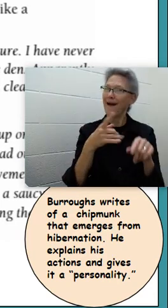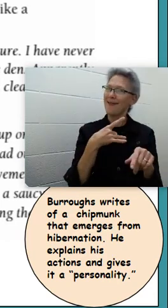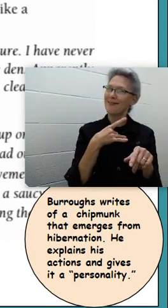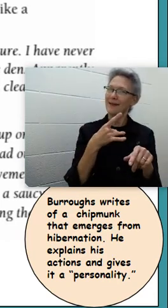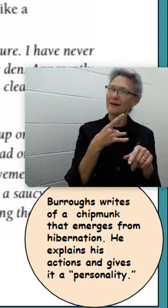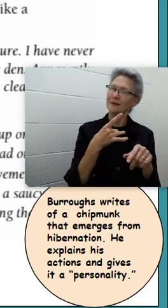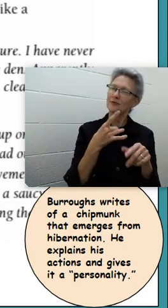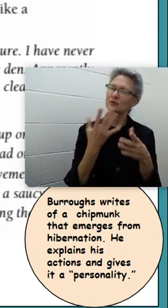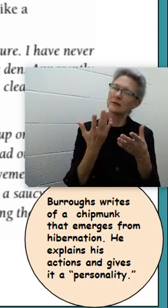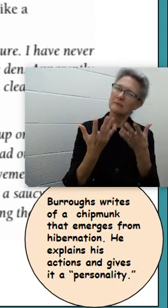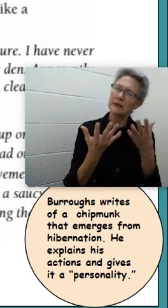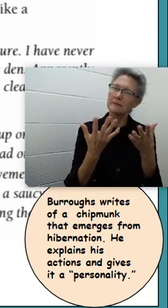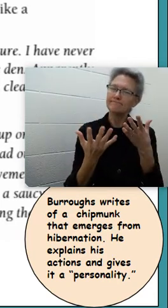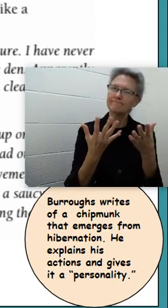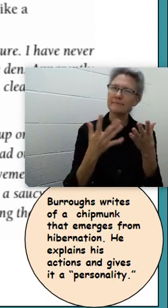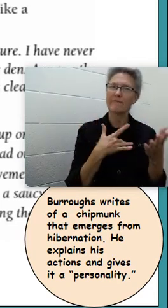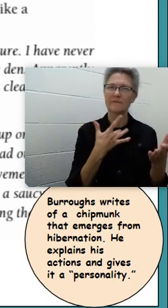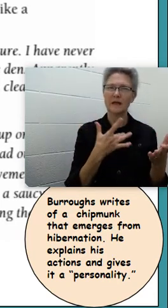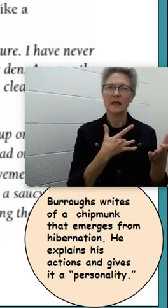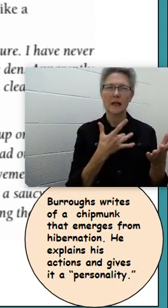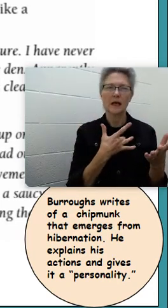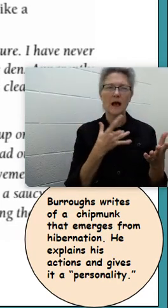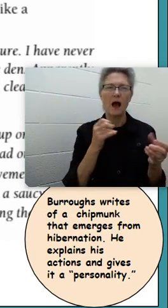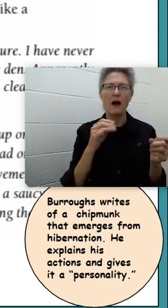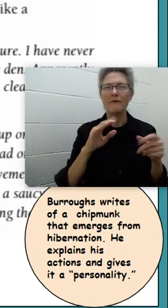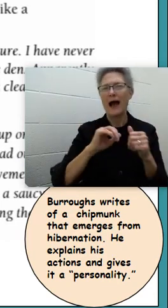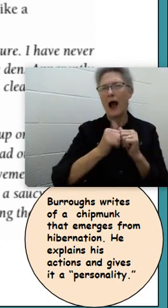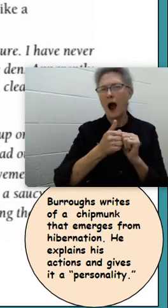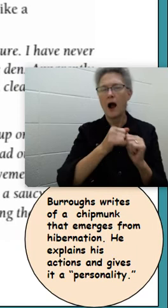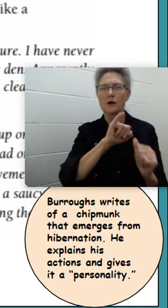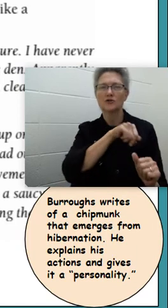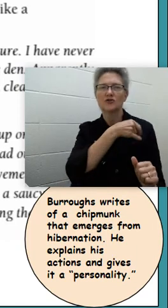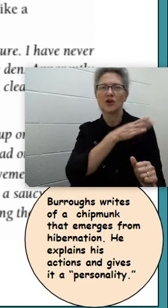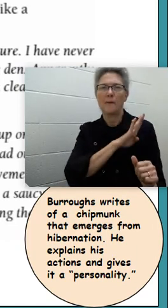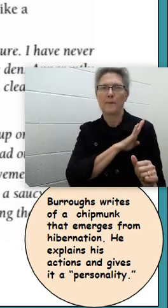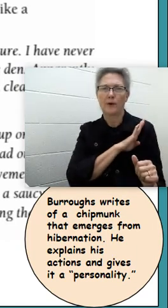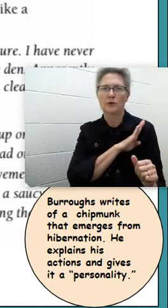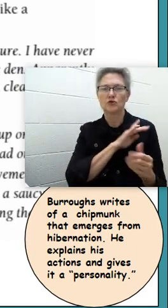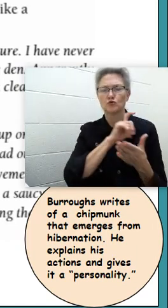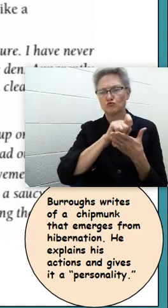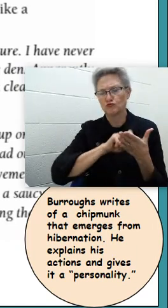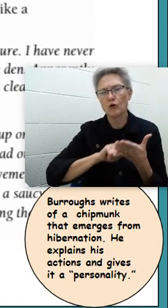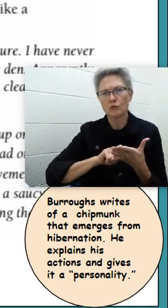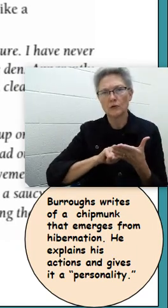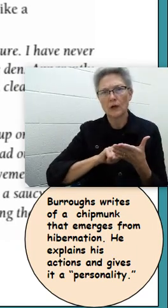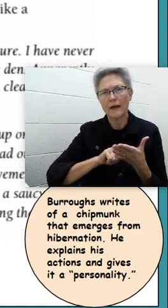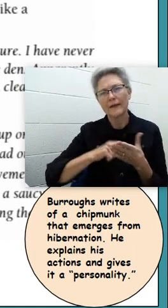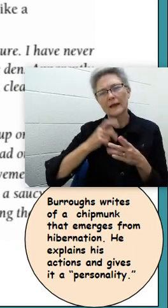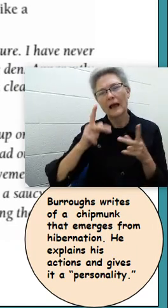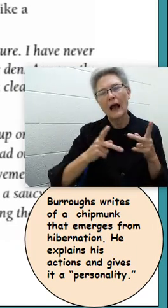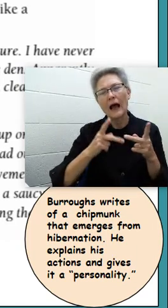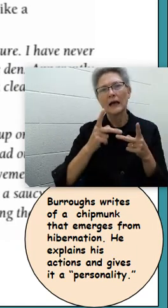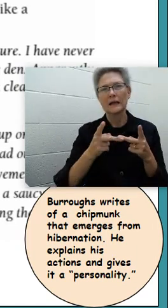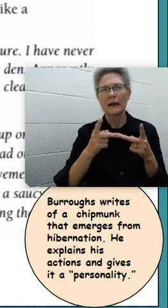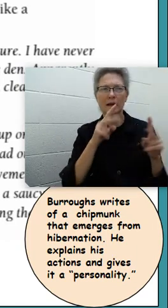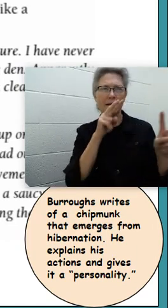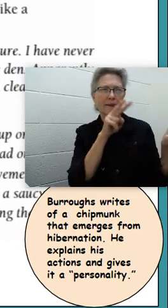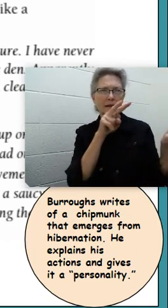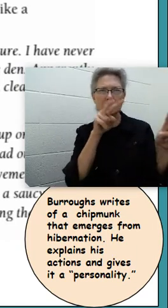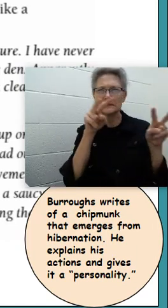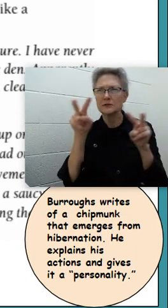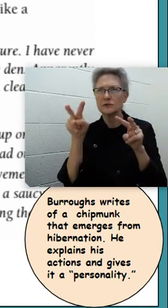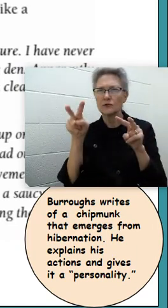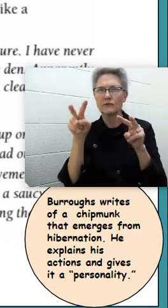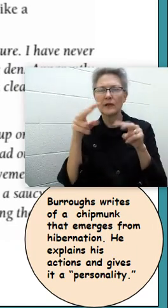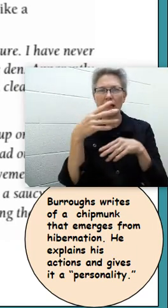it just to give me a sense too of how Burroughs wrote and the types of things that he observed in